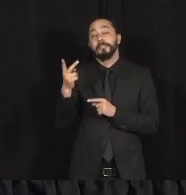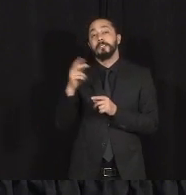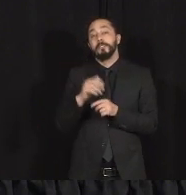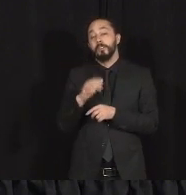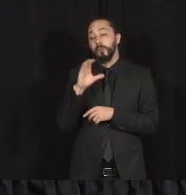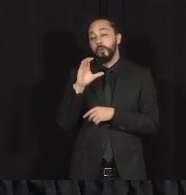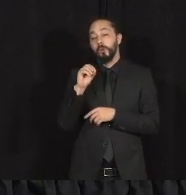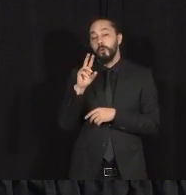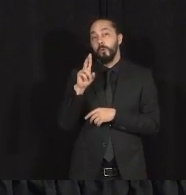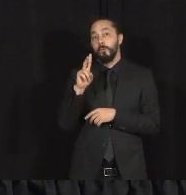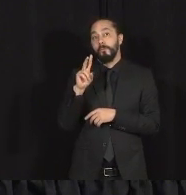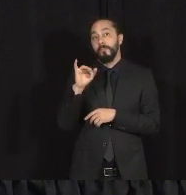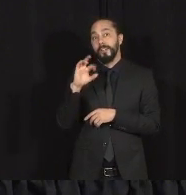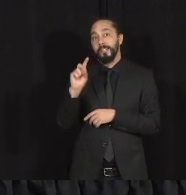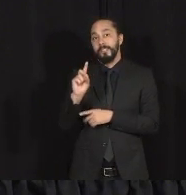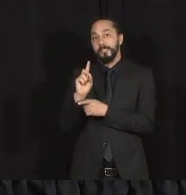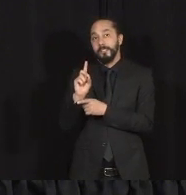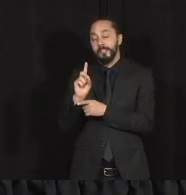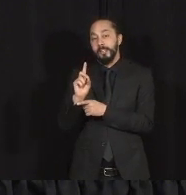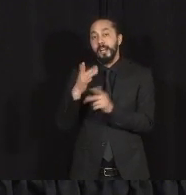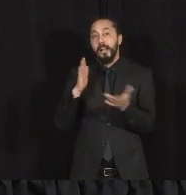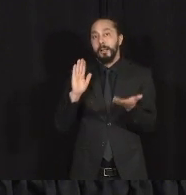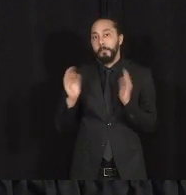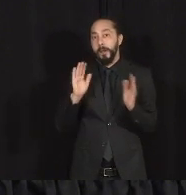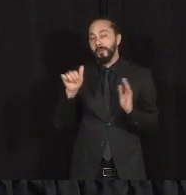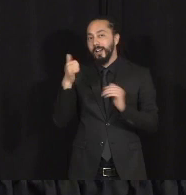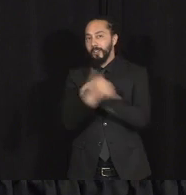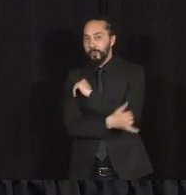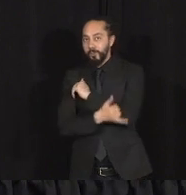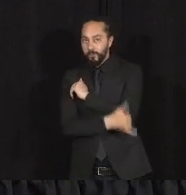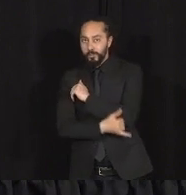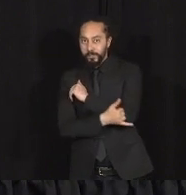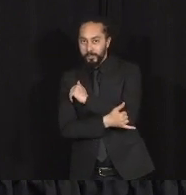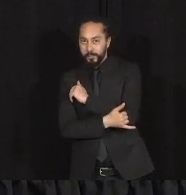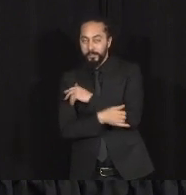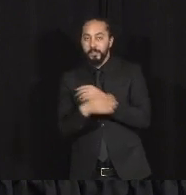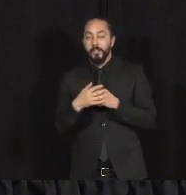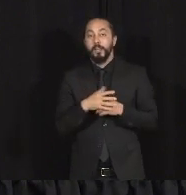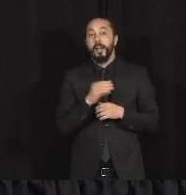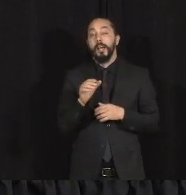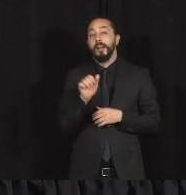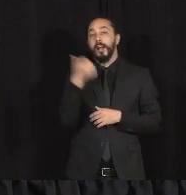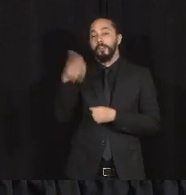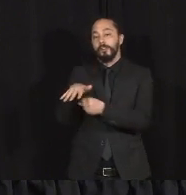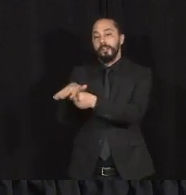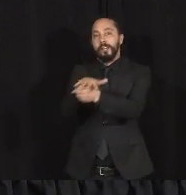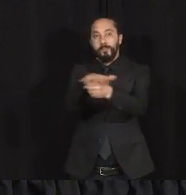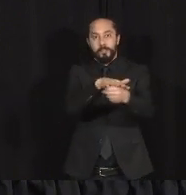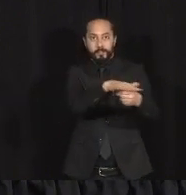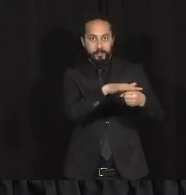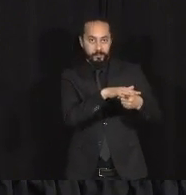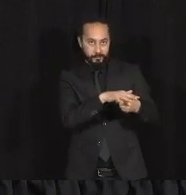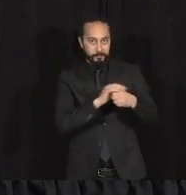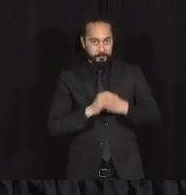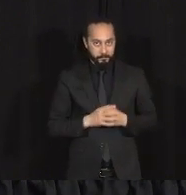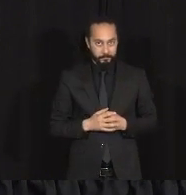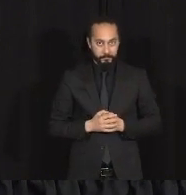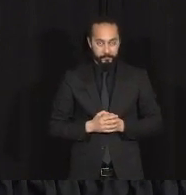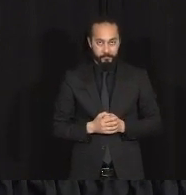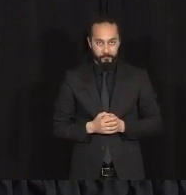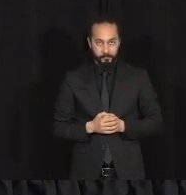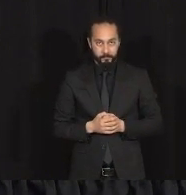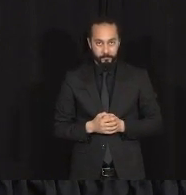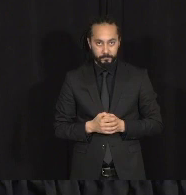in other countries and other jurisdictions. The thing that I must draw